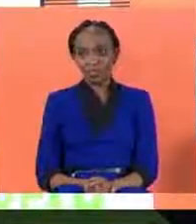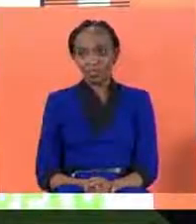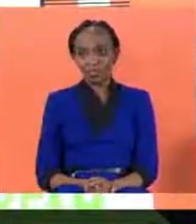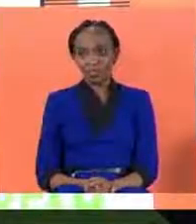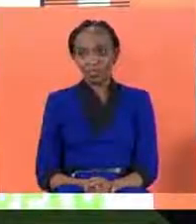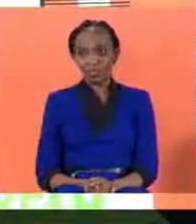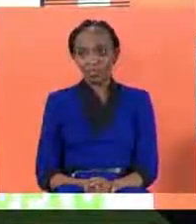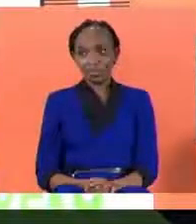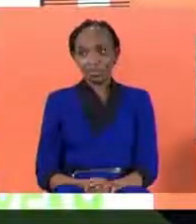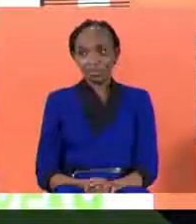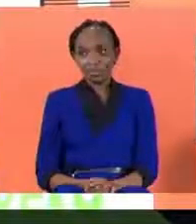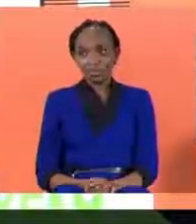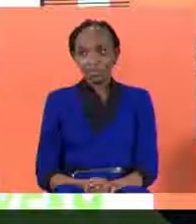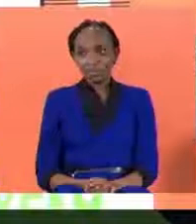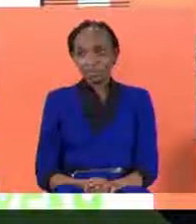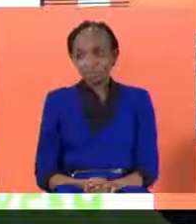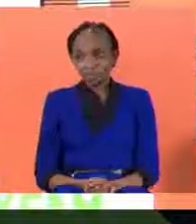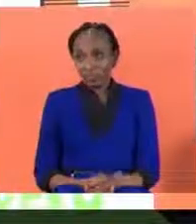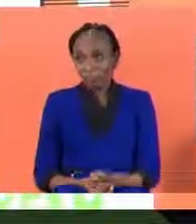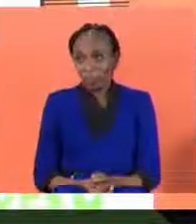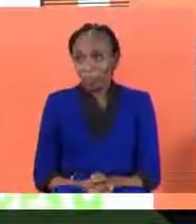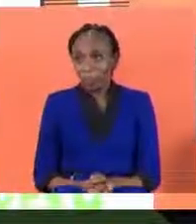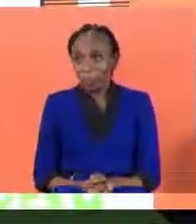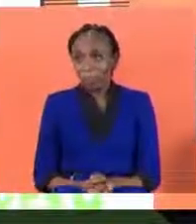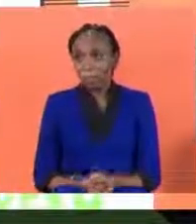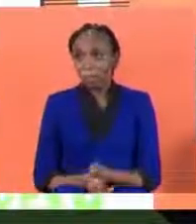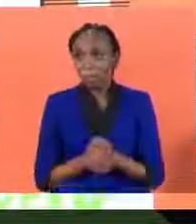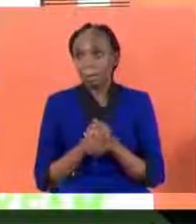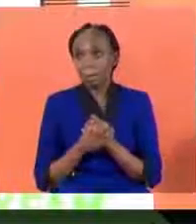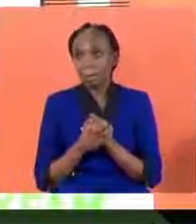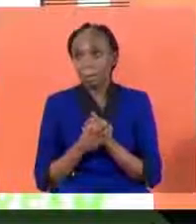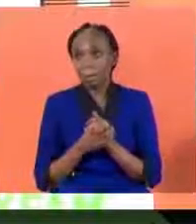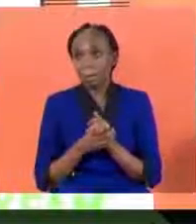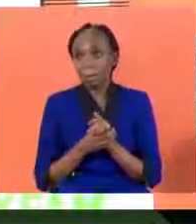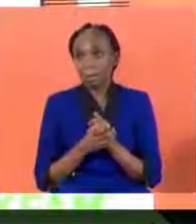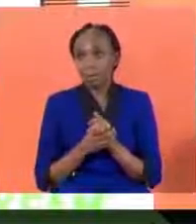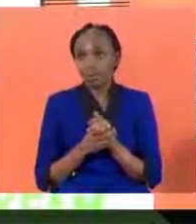so thank you. Yeah. Merci Thank you, beaucoup, Burundi. Maya, pour votre présentation.